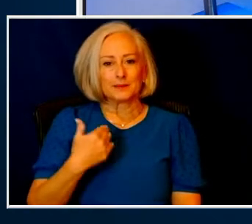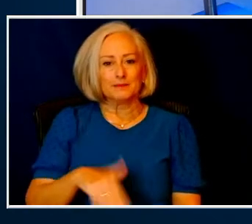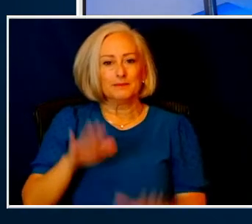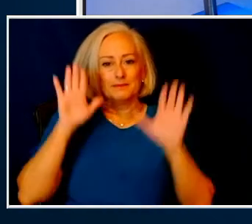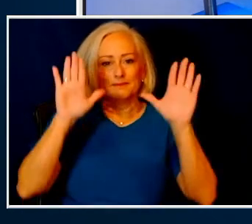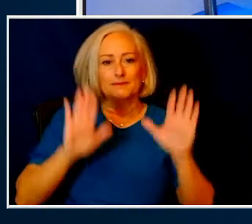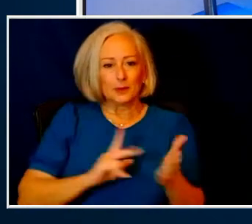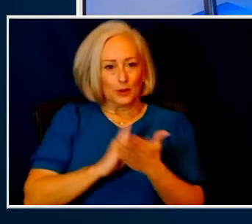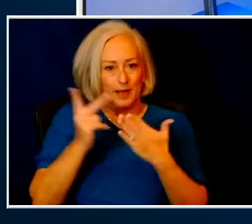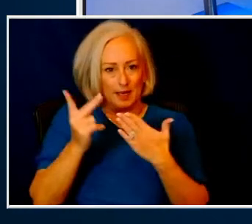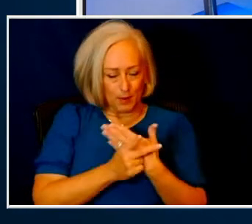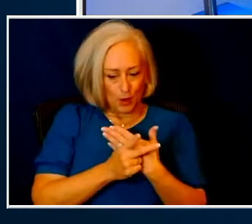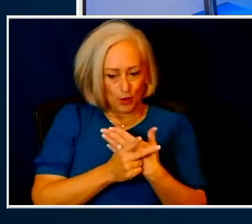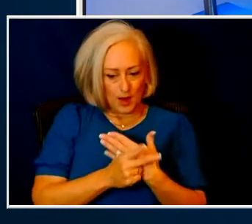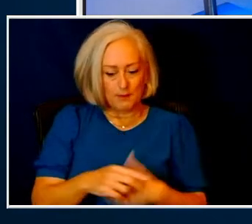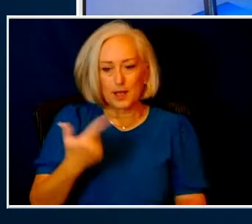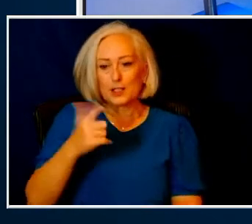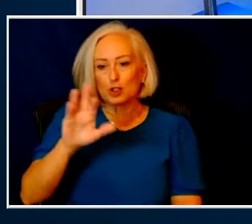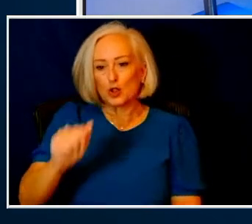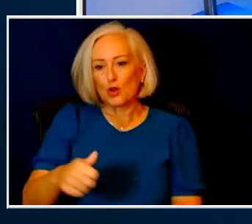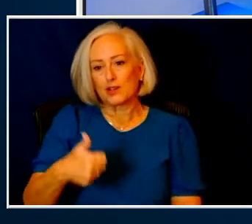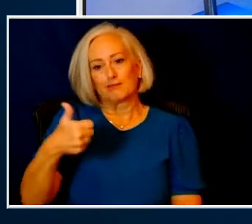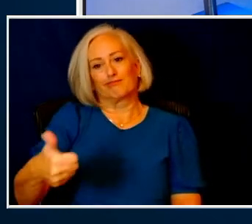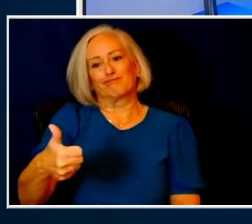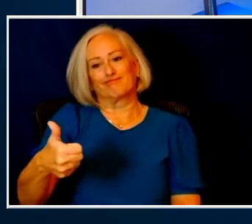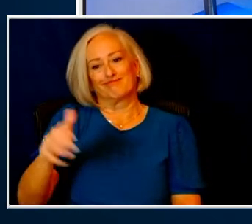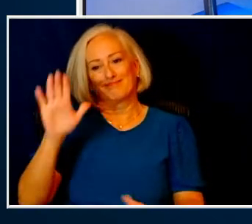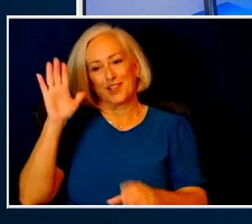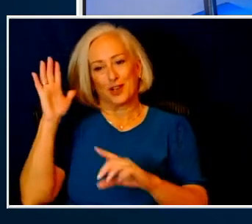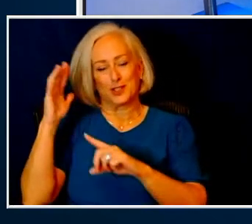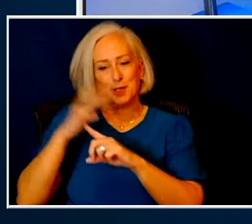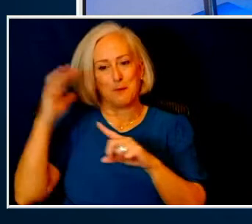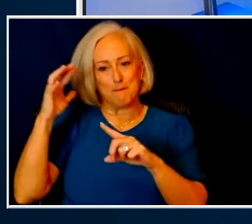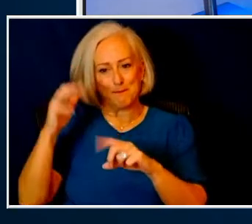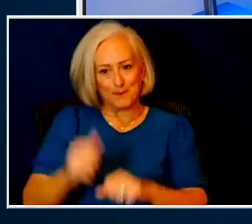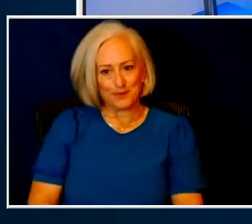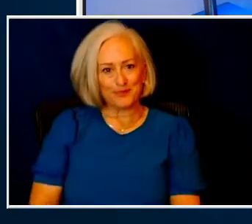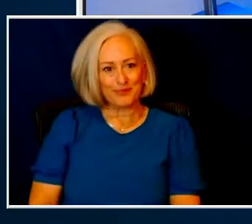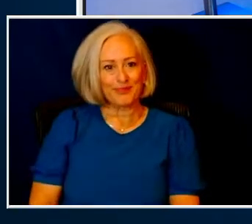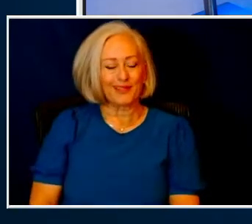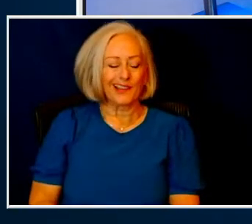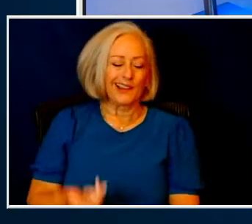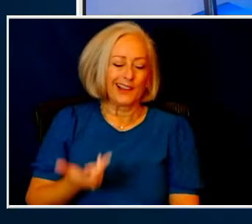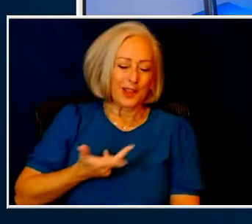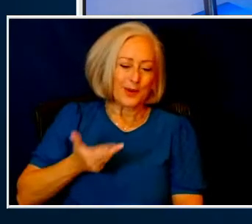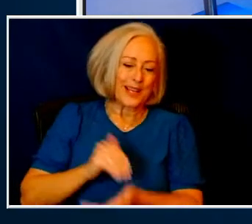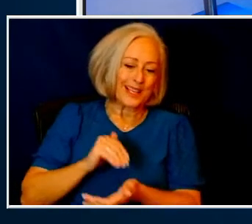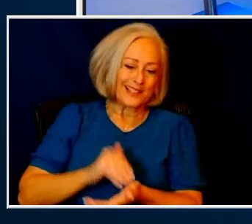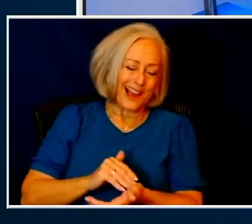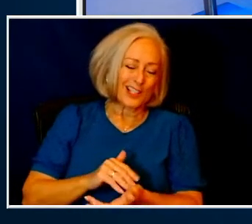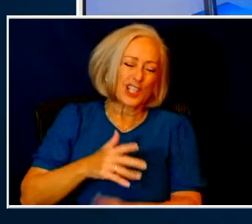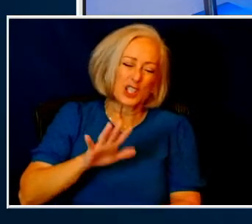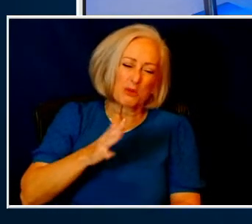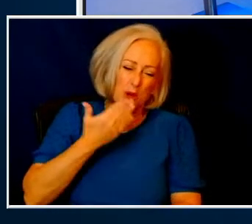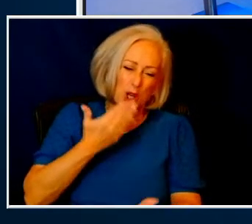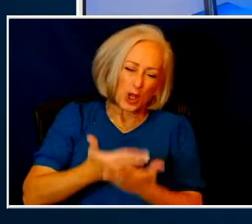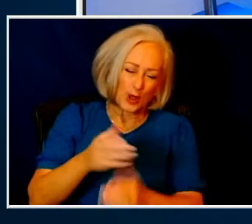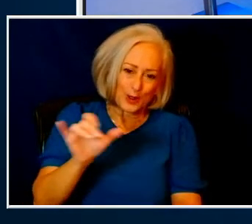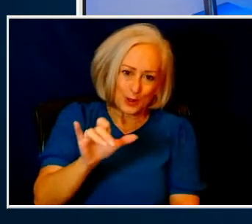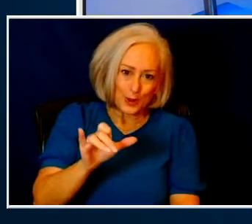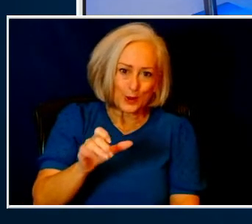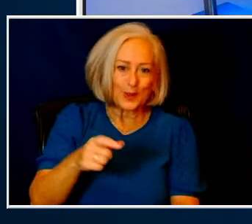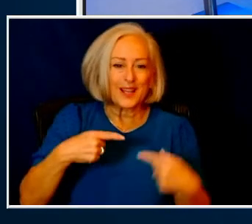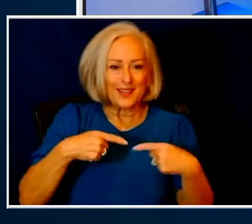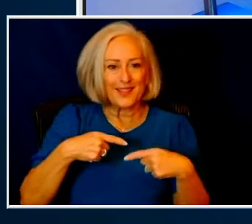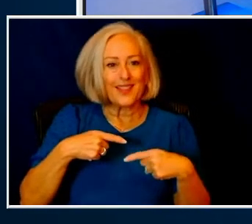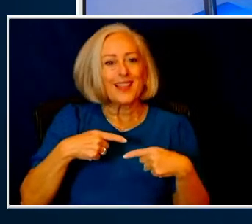all, Georgia, you're the best. Our guys here are pretty good too, but we've got to get these people back, and they got to get back soon.